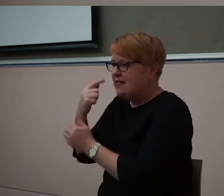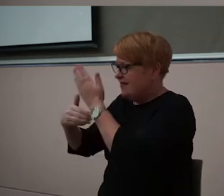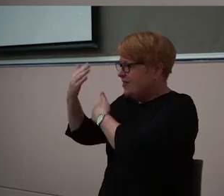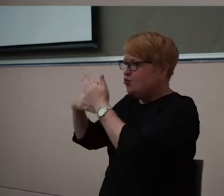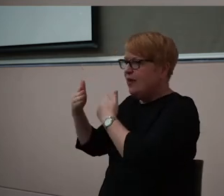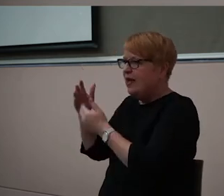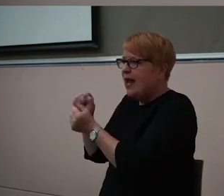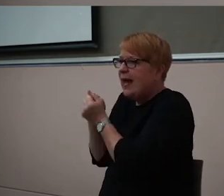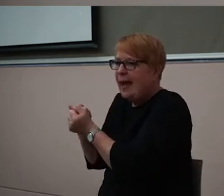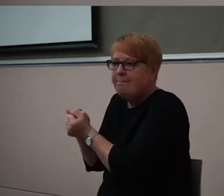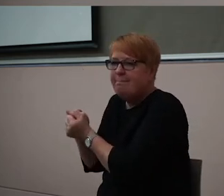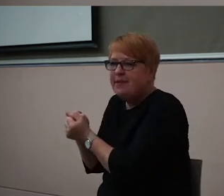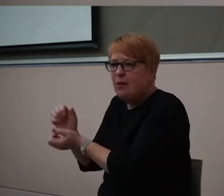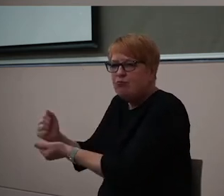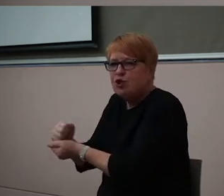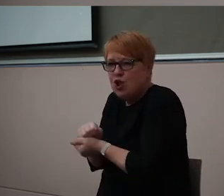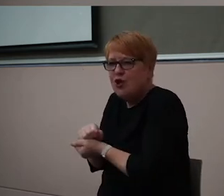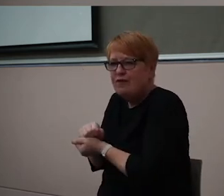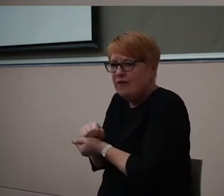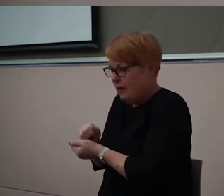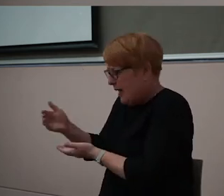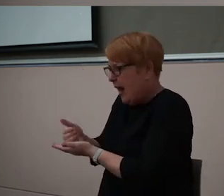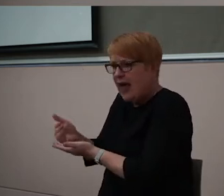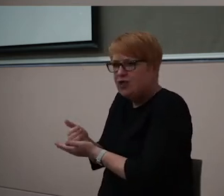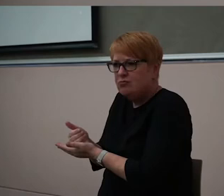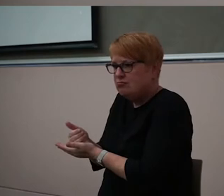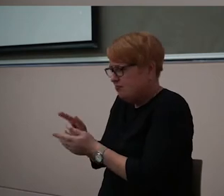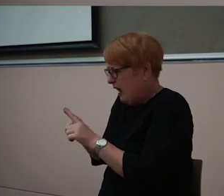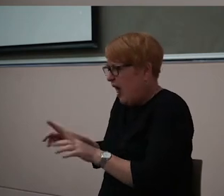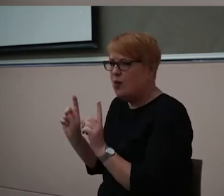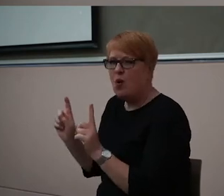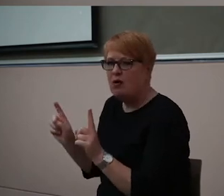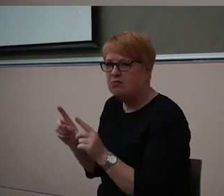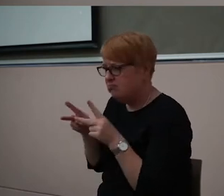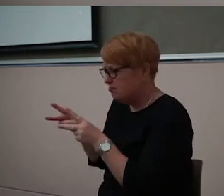and how is that collective memory formed, and